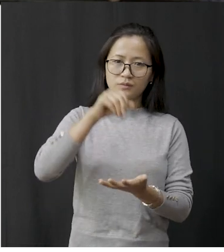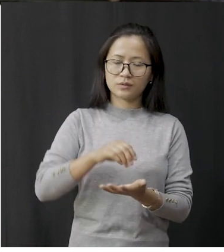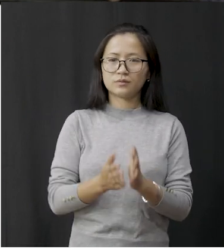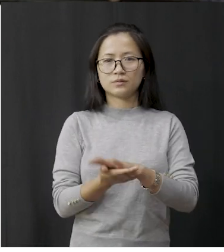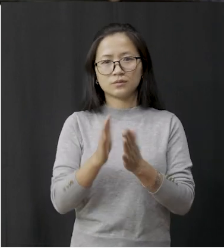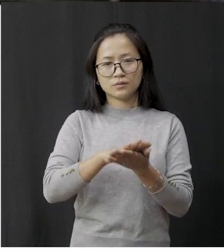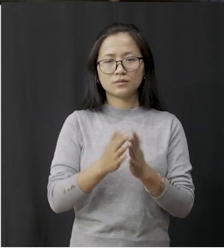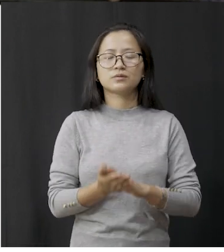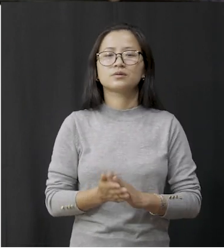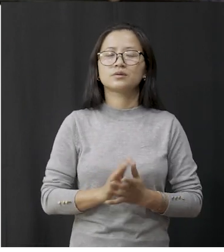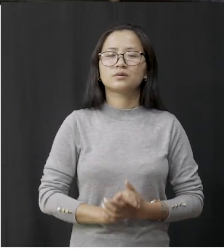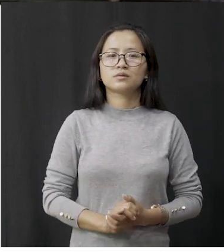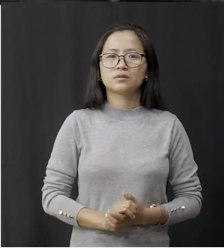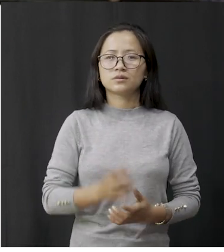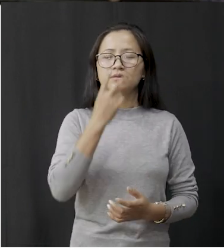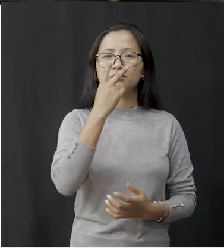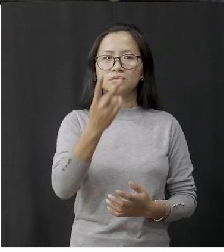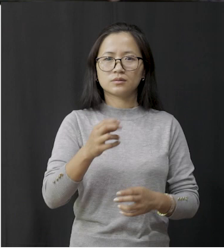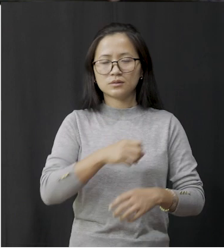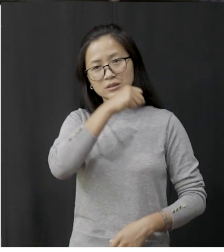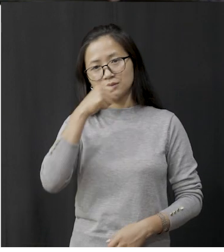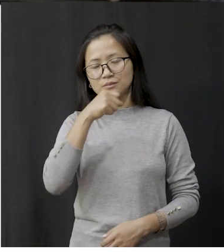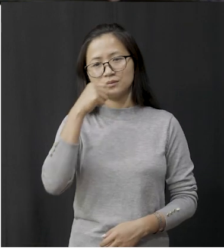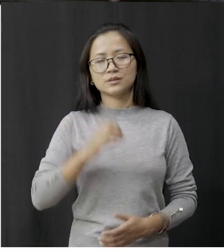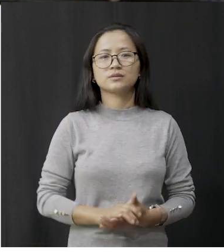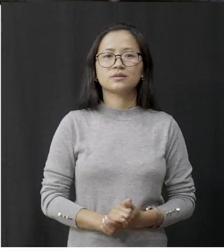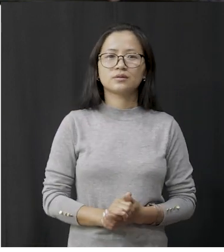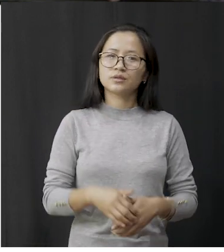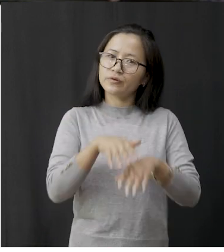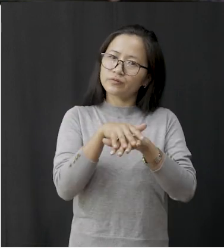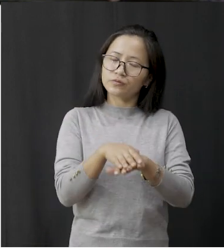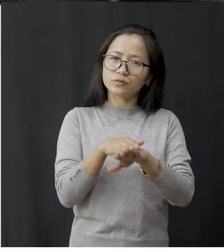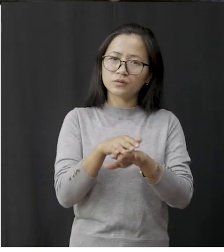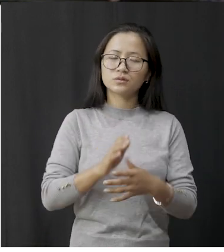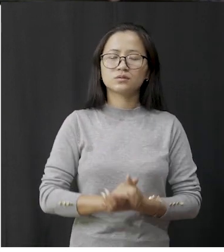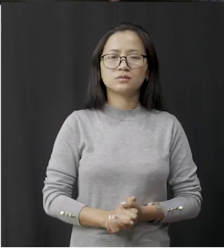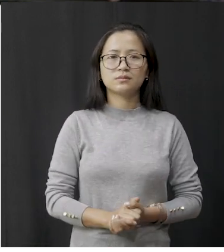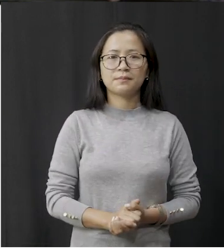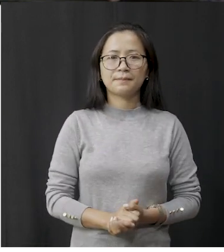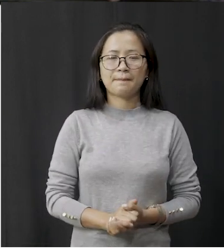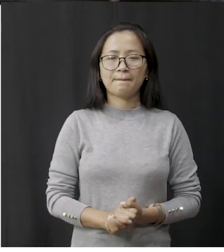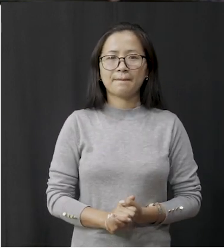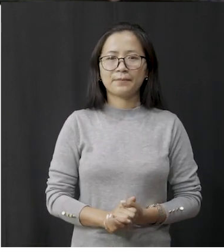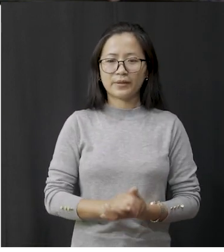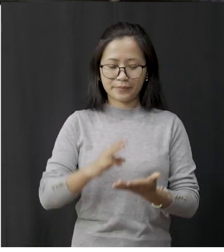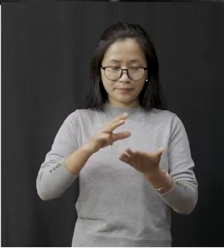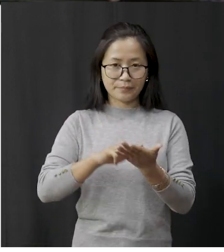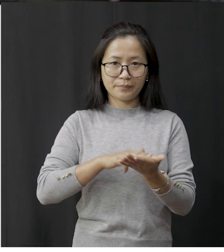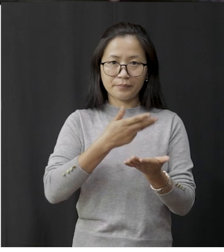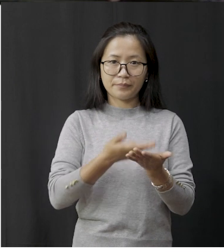roti, we have also seen meat, we have seen like fish, we have seen